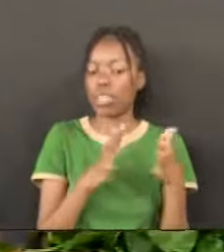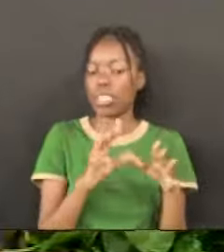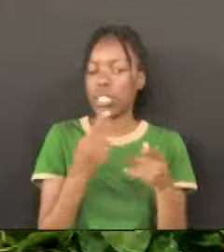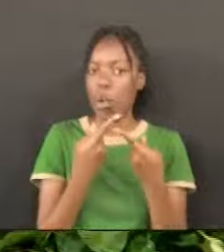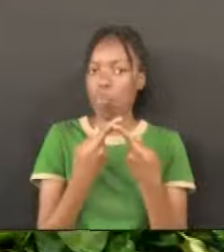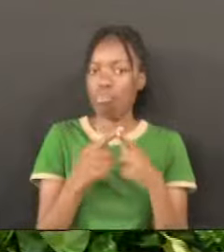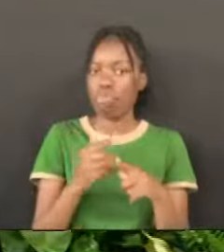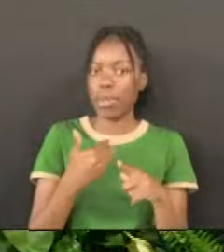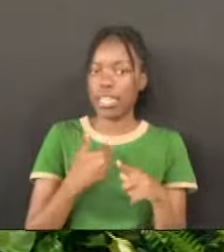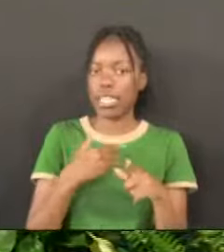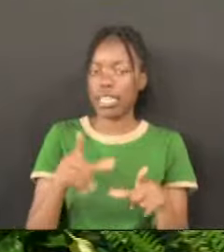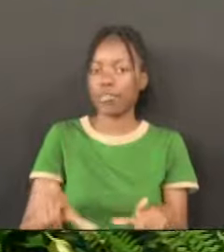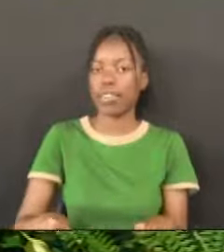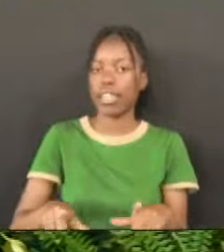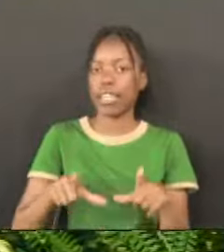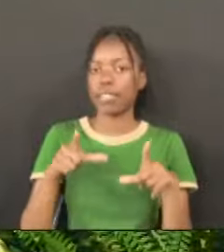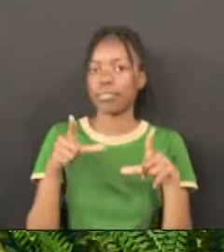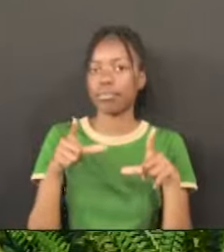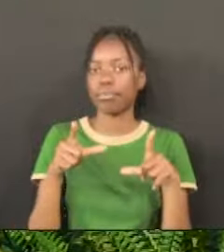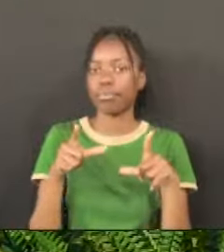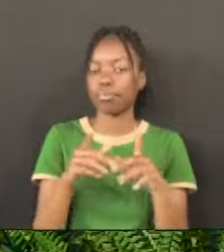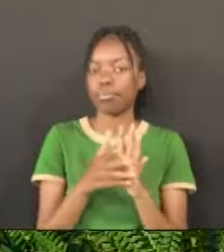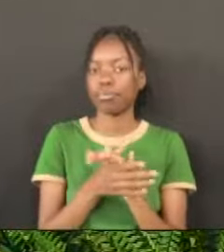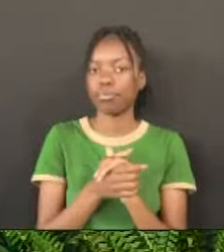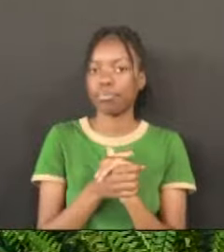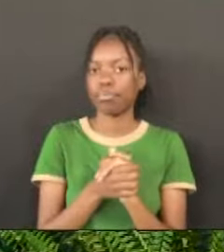life eternal for this matter.